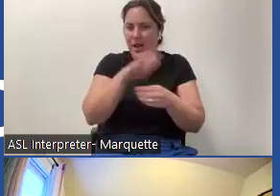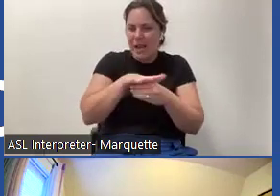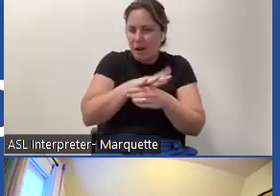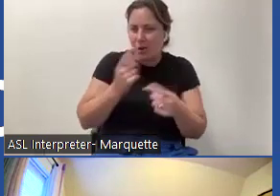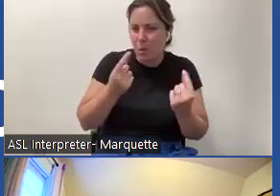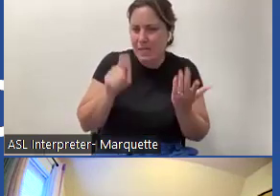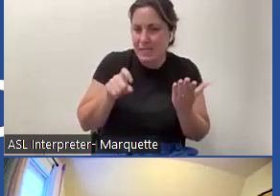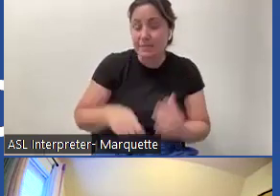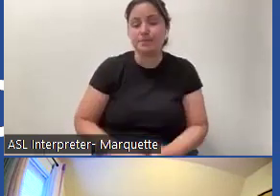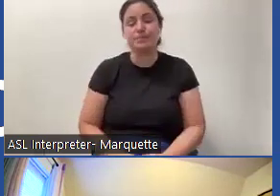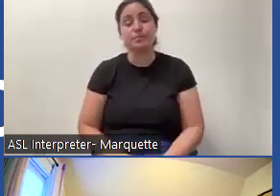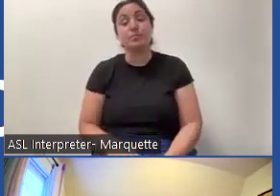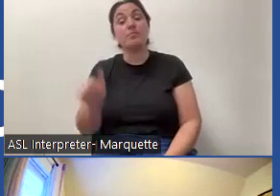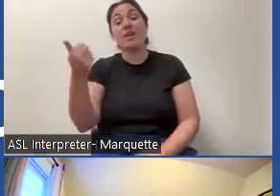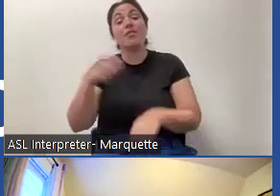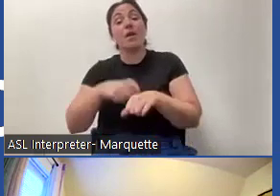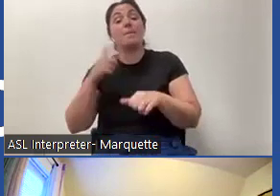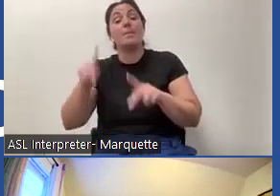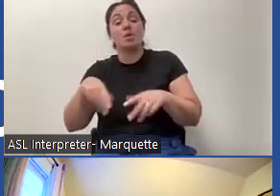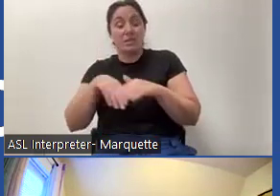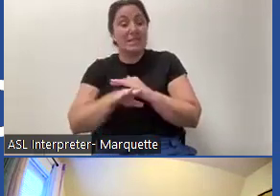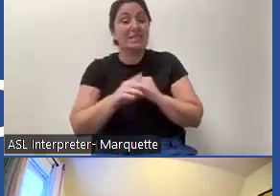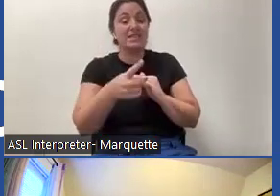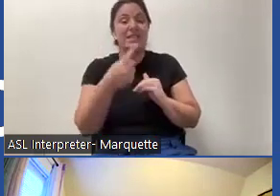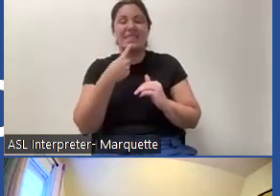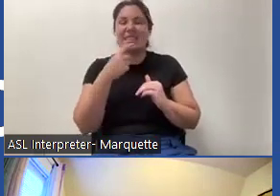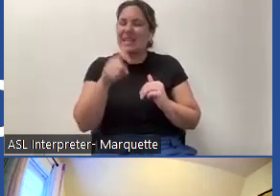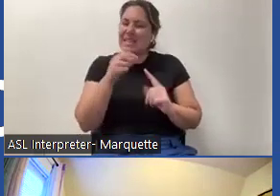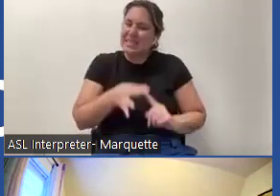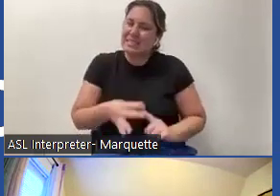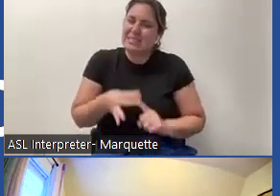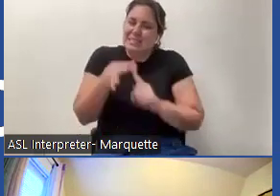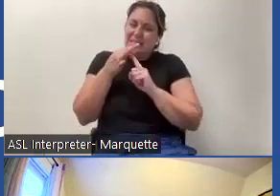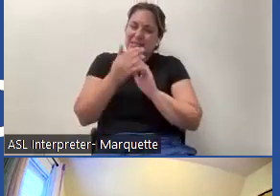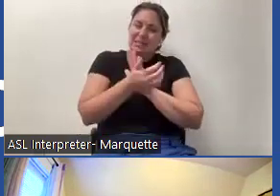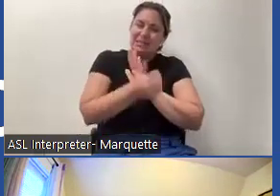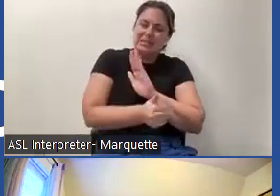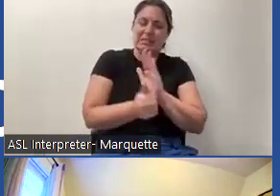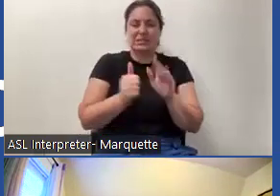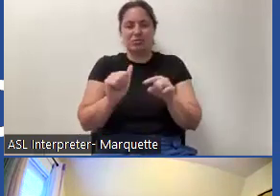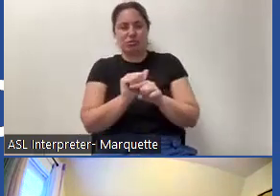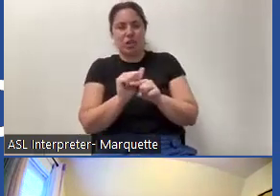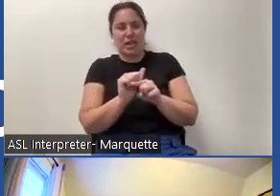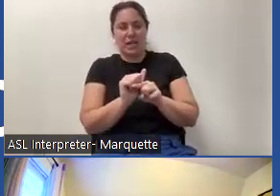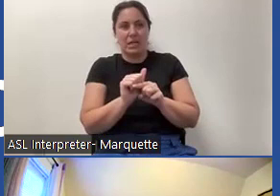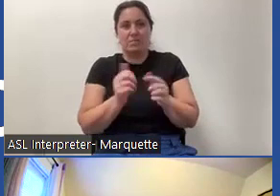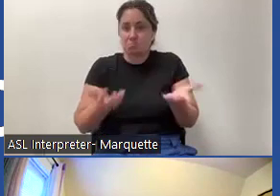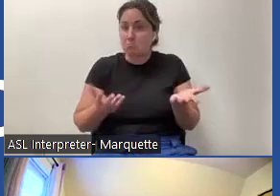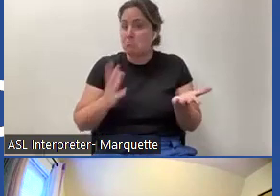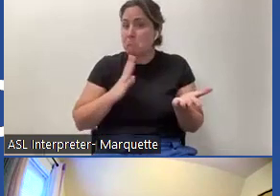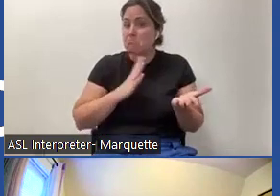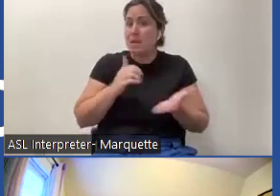person wants a specific job that requires a unique set of training, right, or skills. A job center can help that